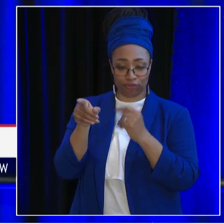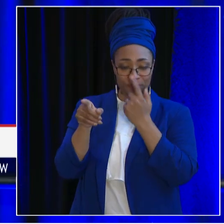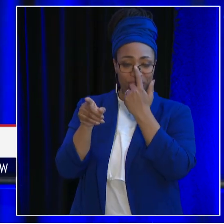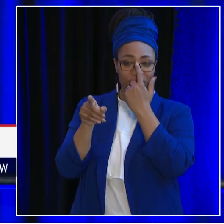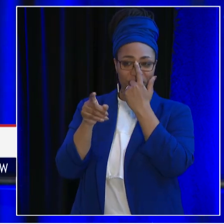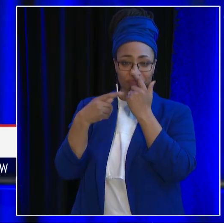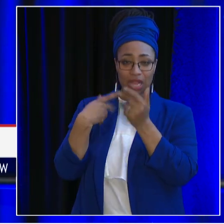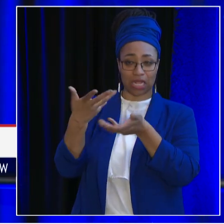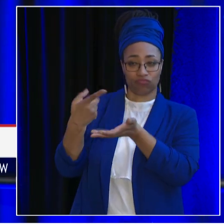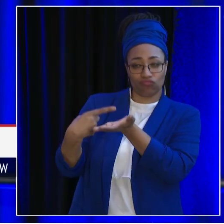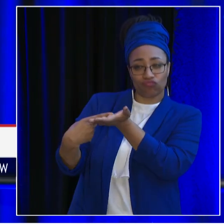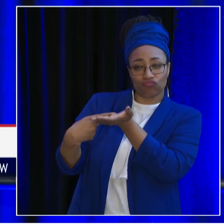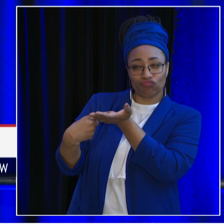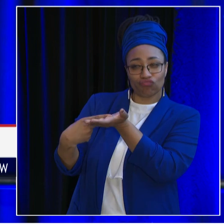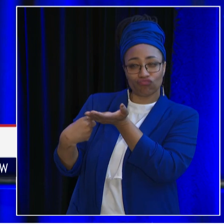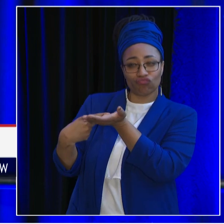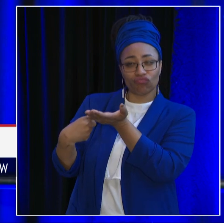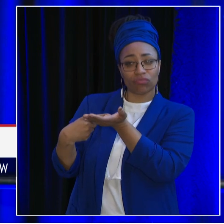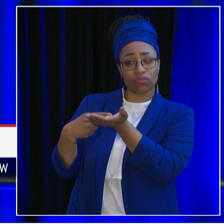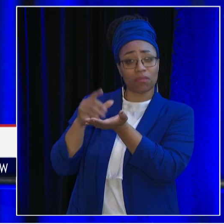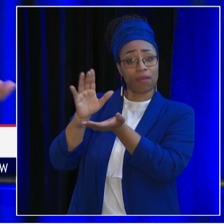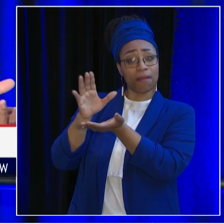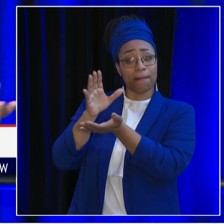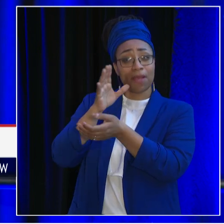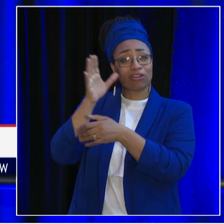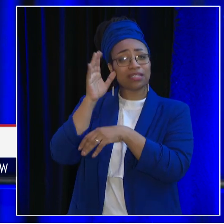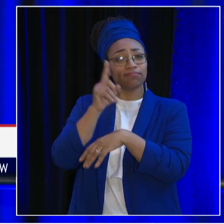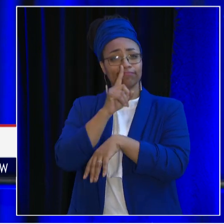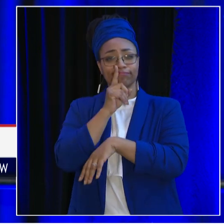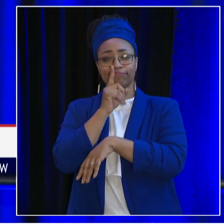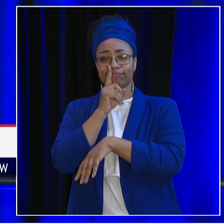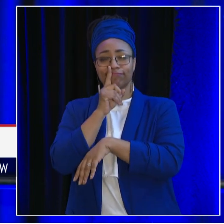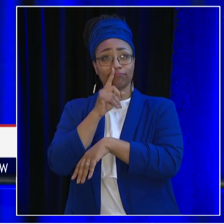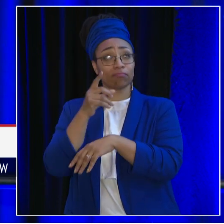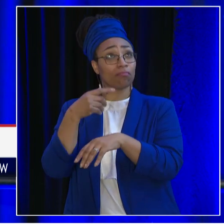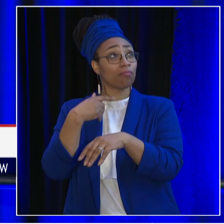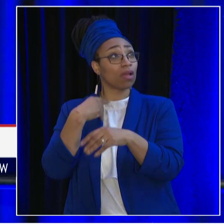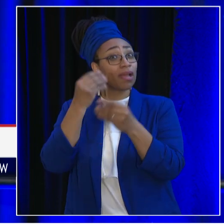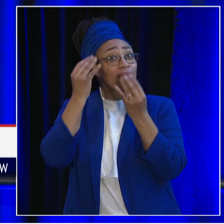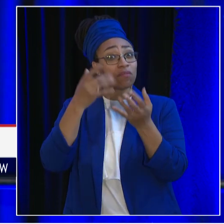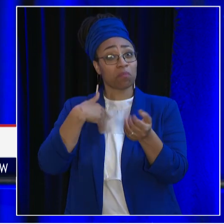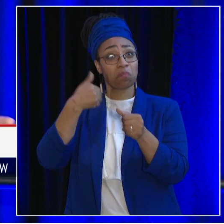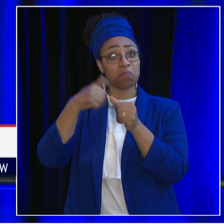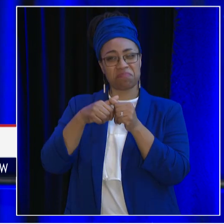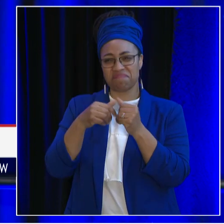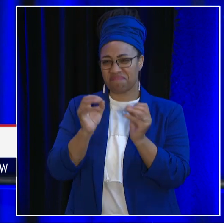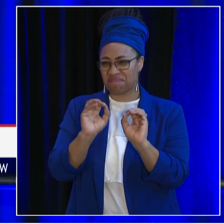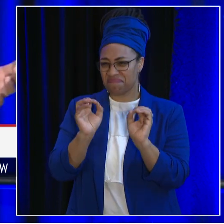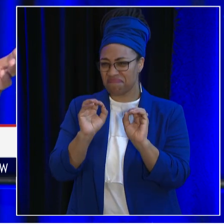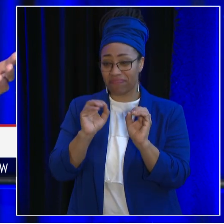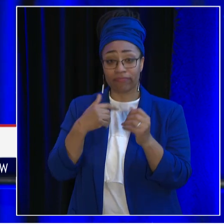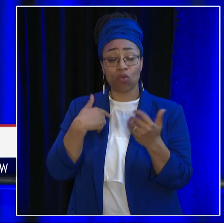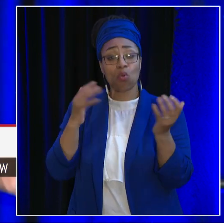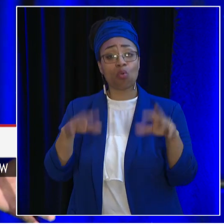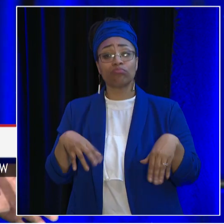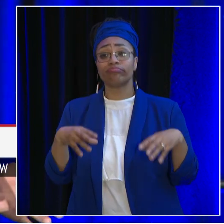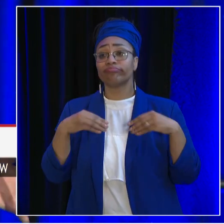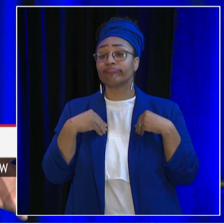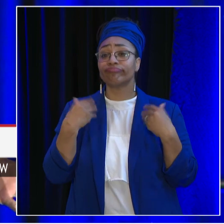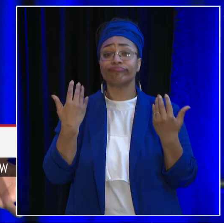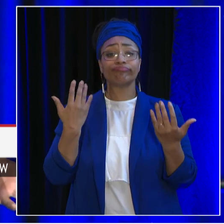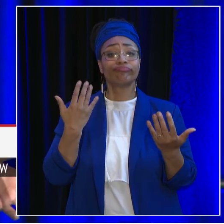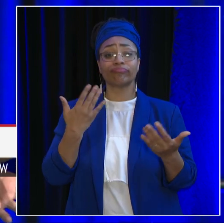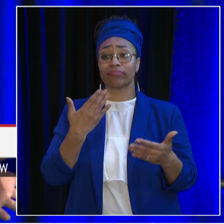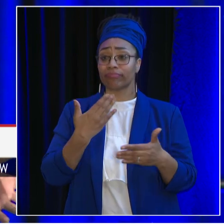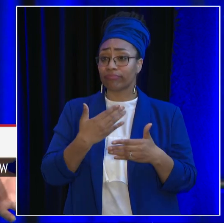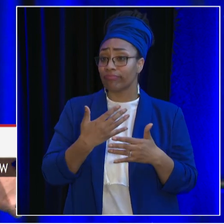her, not because my parents didn't want to tell me, but because, honestly, I didn't care. I was adopted at birth. I loved my childhood. I mean, I had squabbles